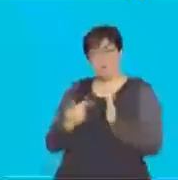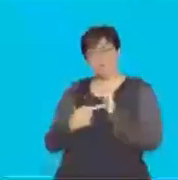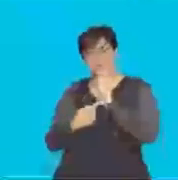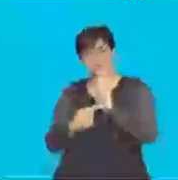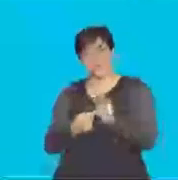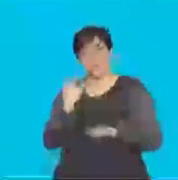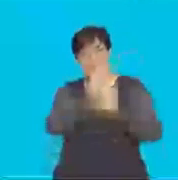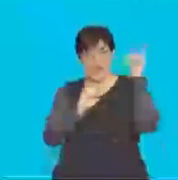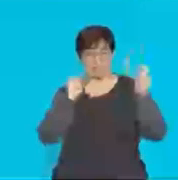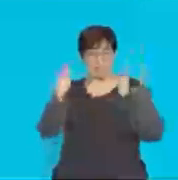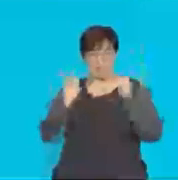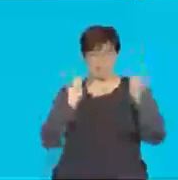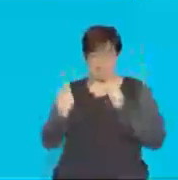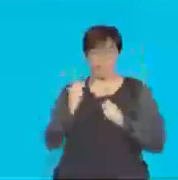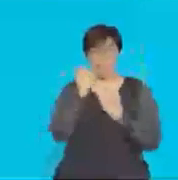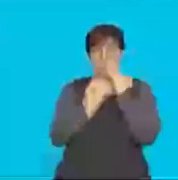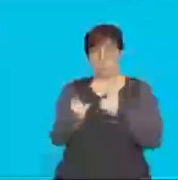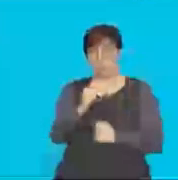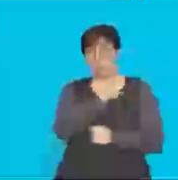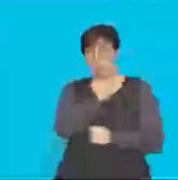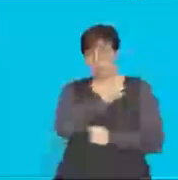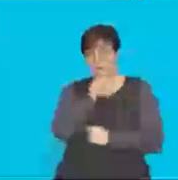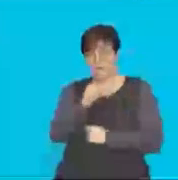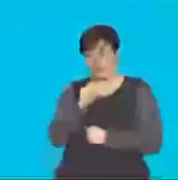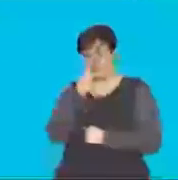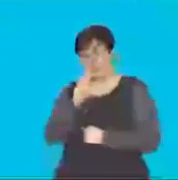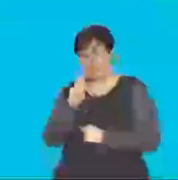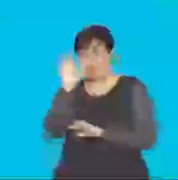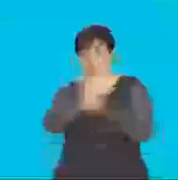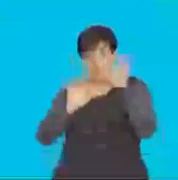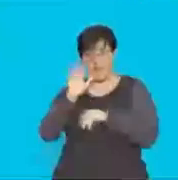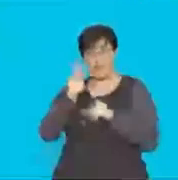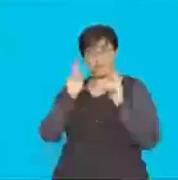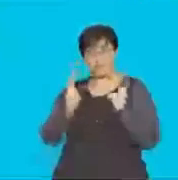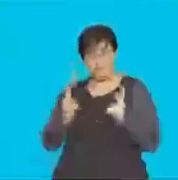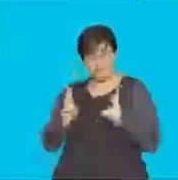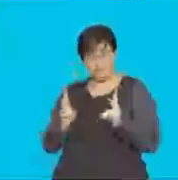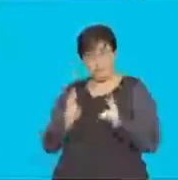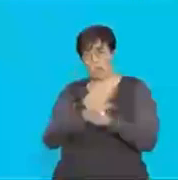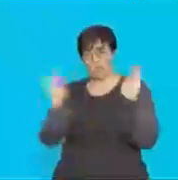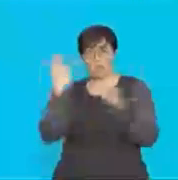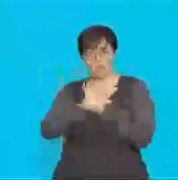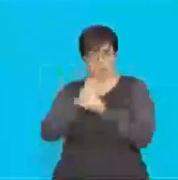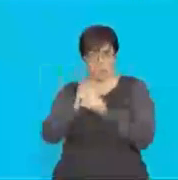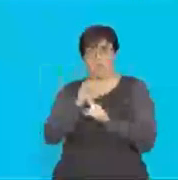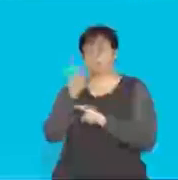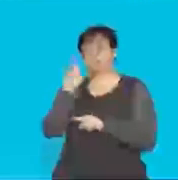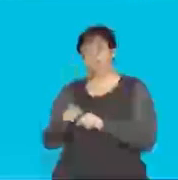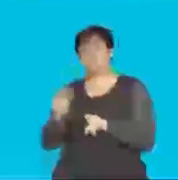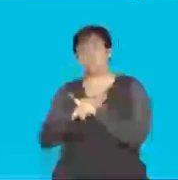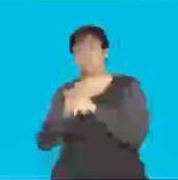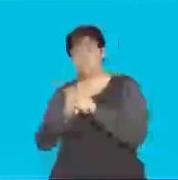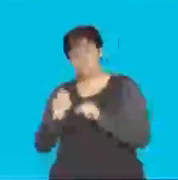slides, we've got to change the color of individuals, and hence you're seeing a color that normally is non-shaded, shaded in